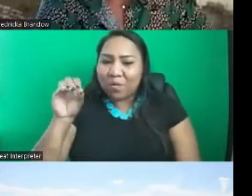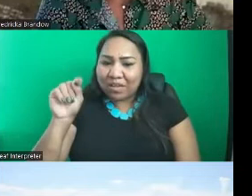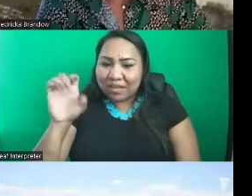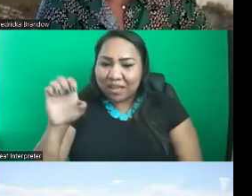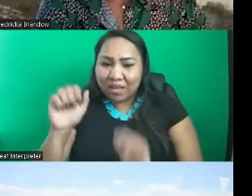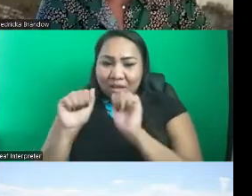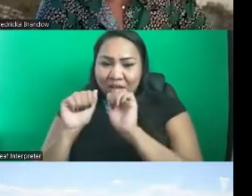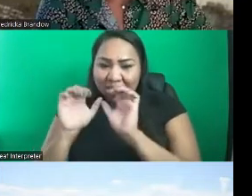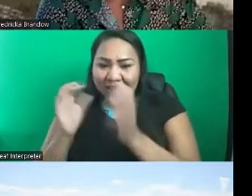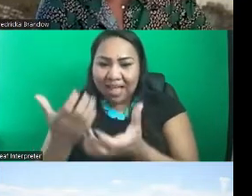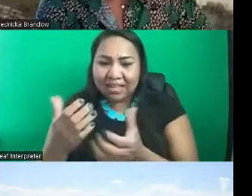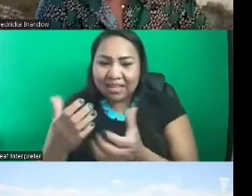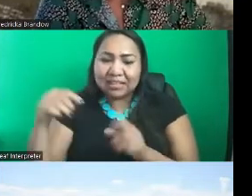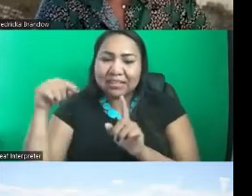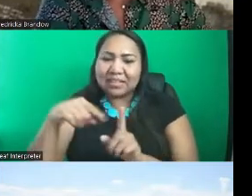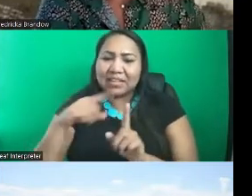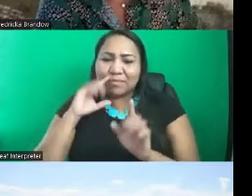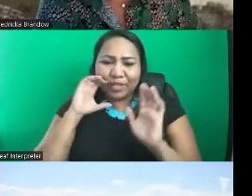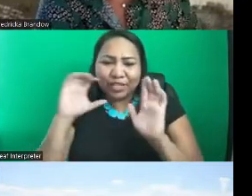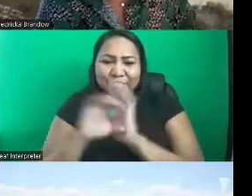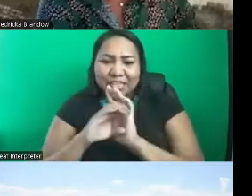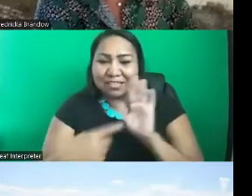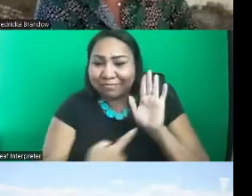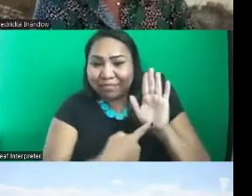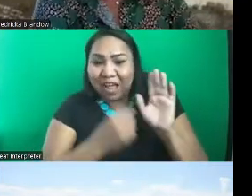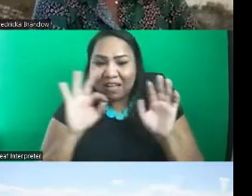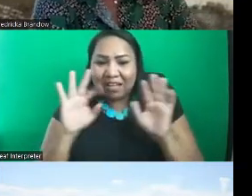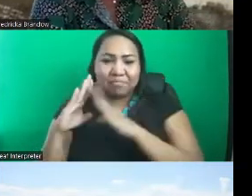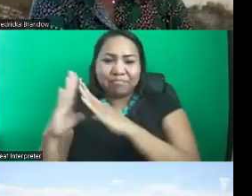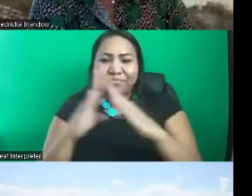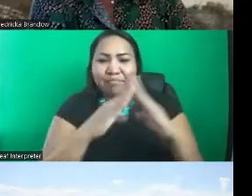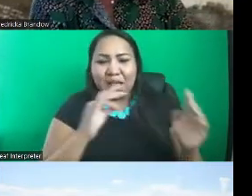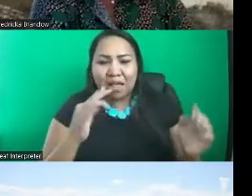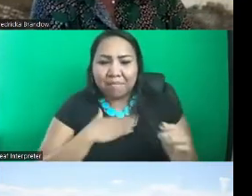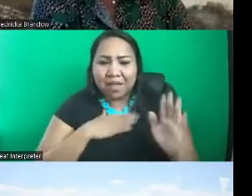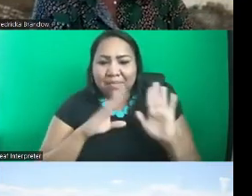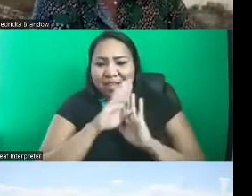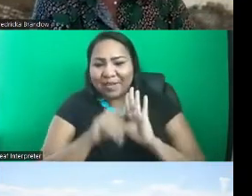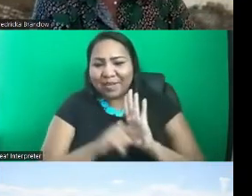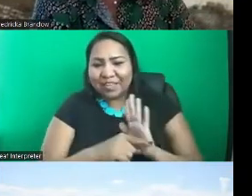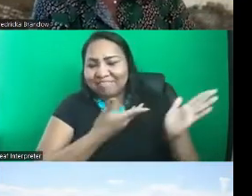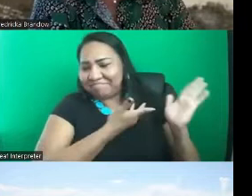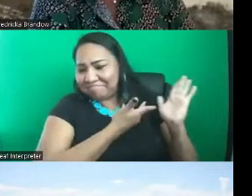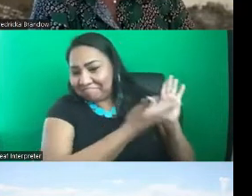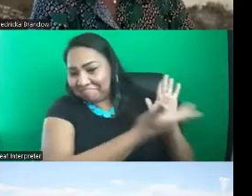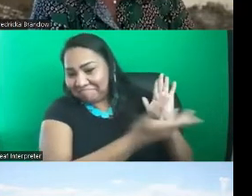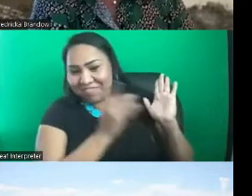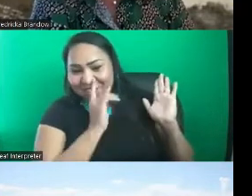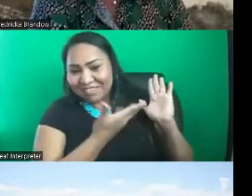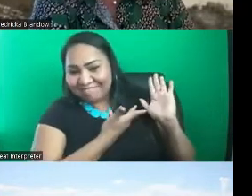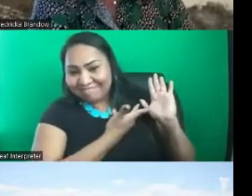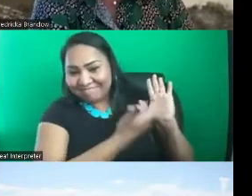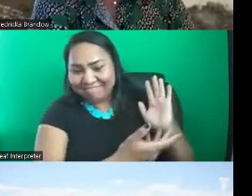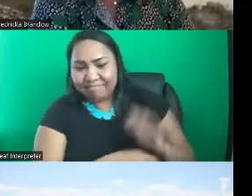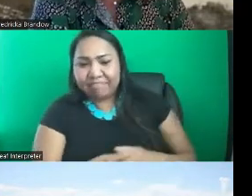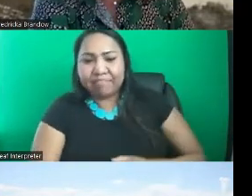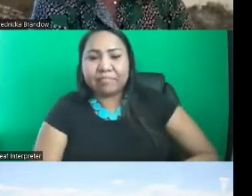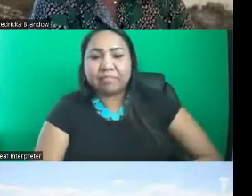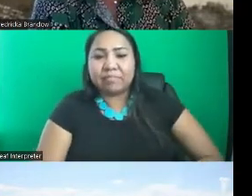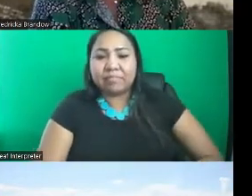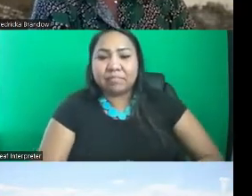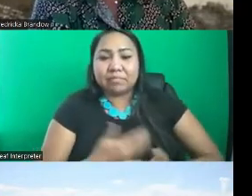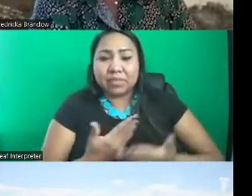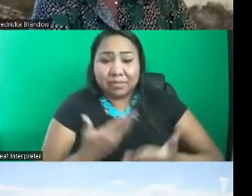this is a picture of the community in my background. So if you can see that, some of you may be familiar with that place. But I want to talk a